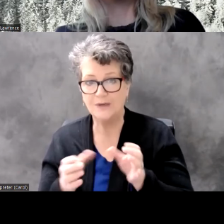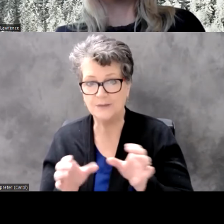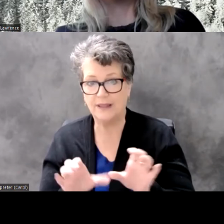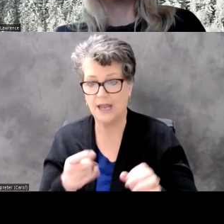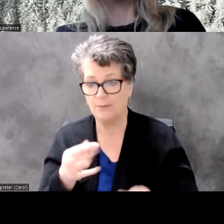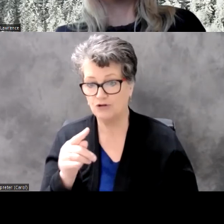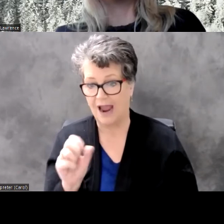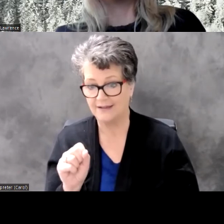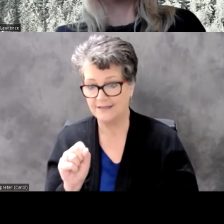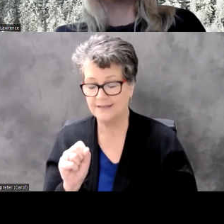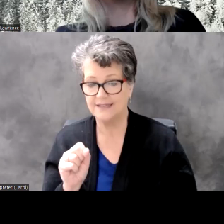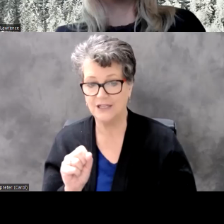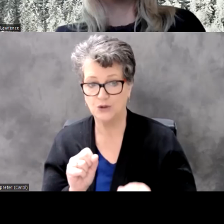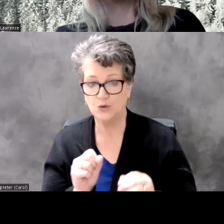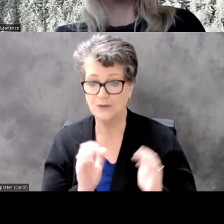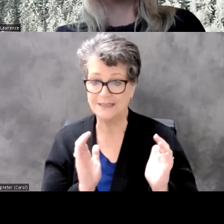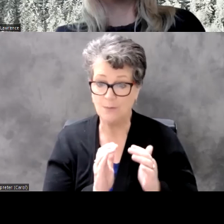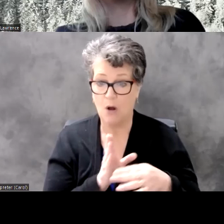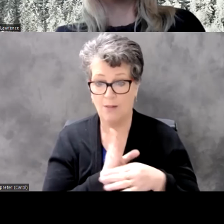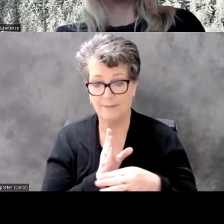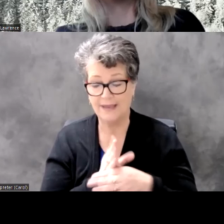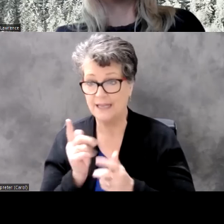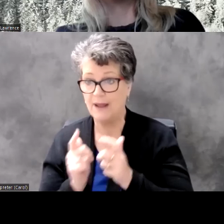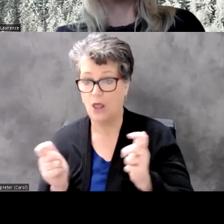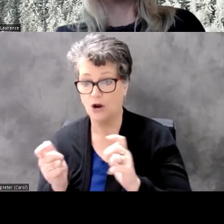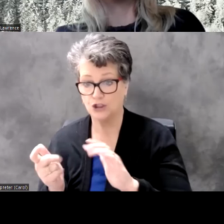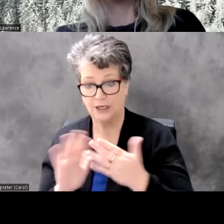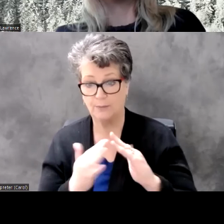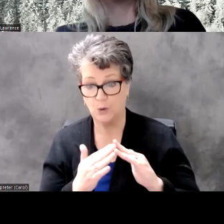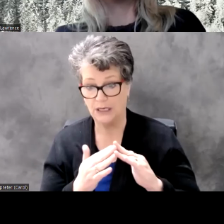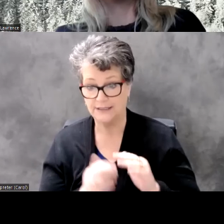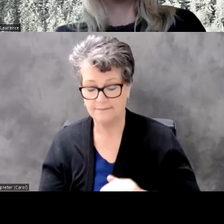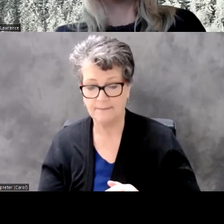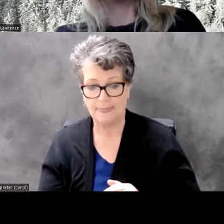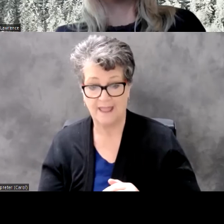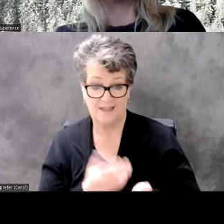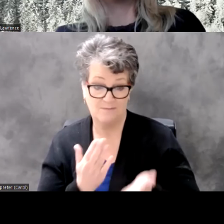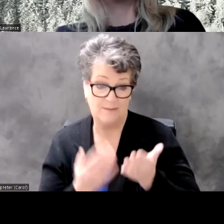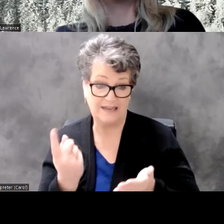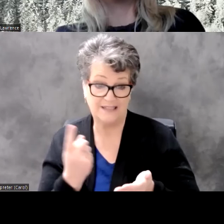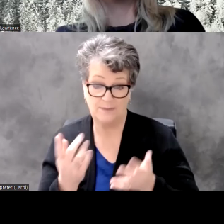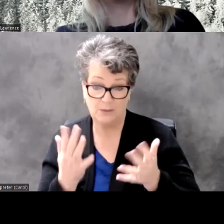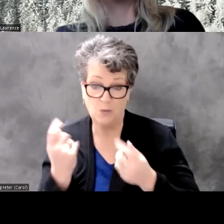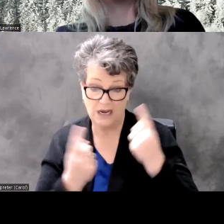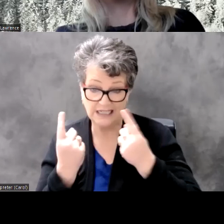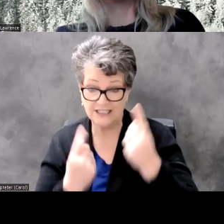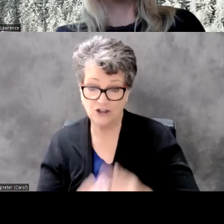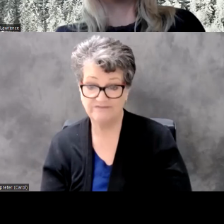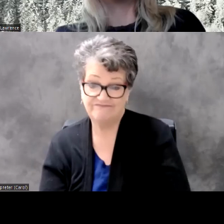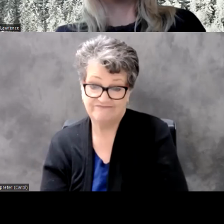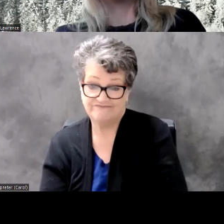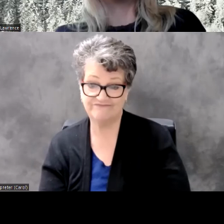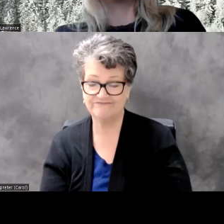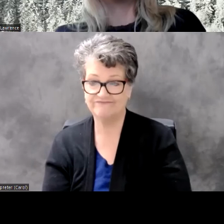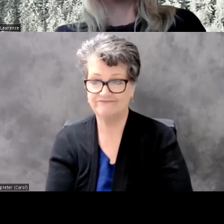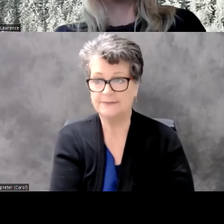into small, medium, and large communities. So that might be something we want to consider.